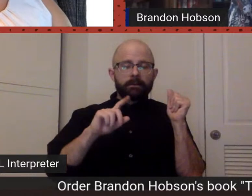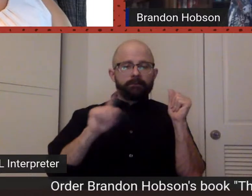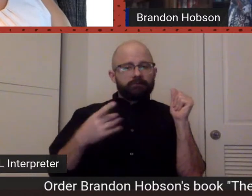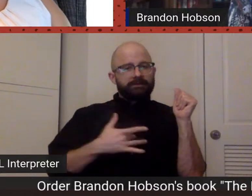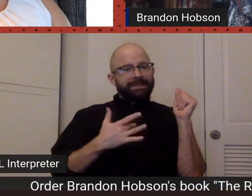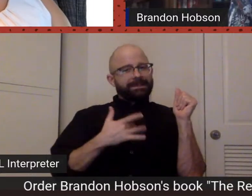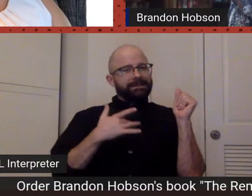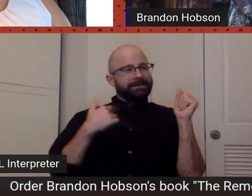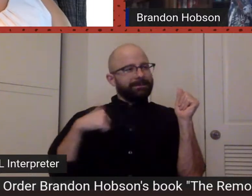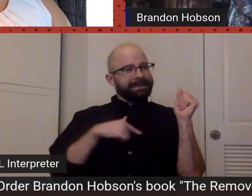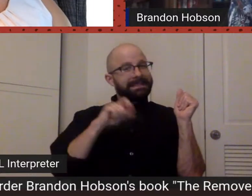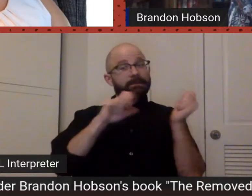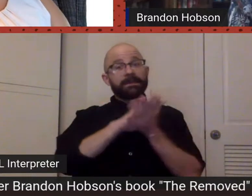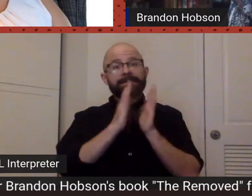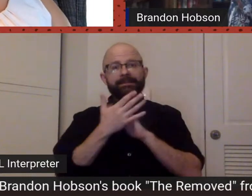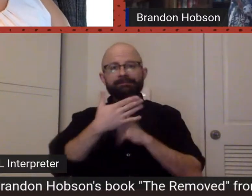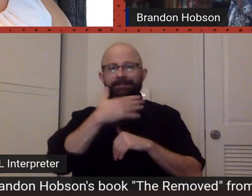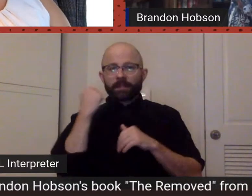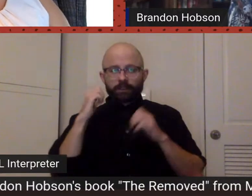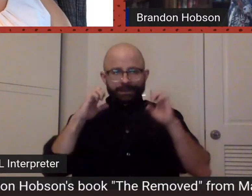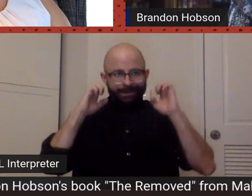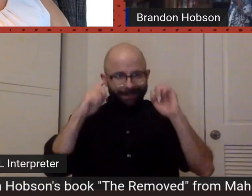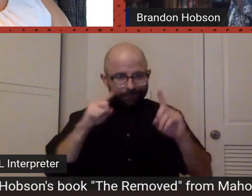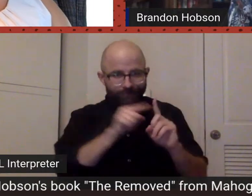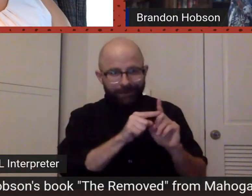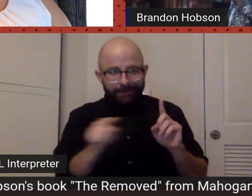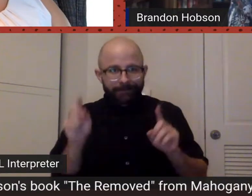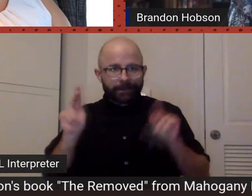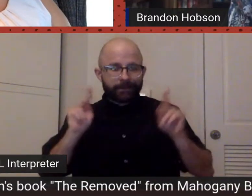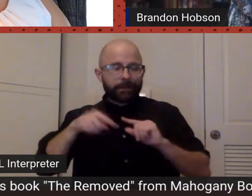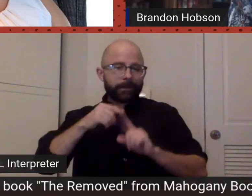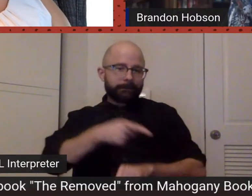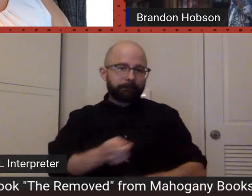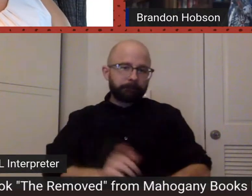about educating people on them. Yeah.